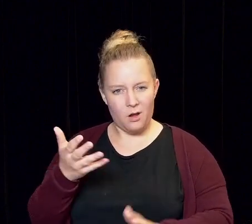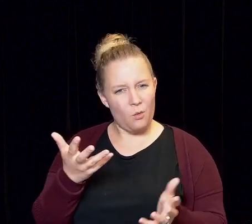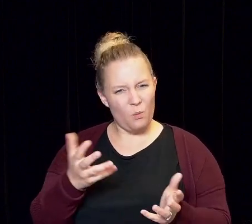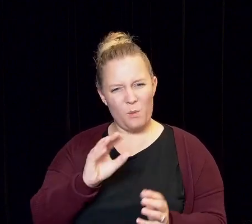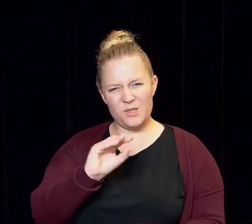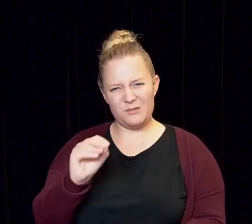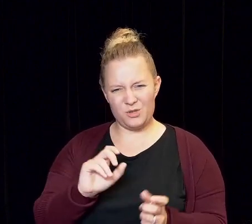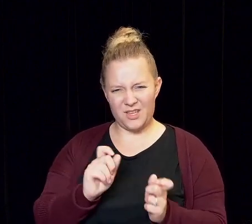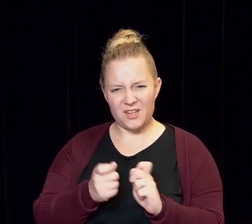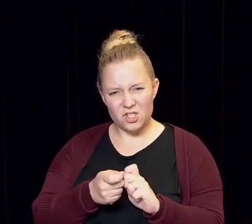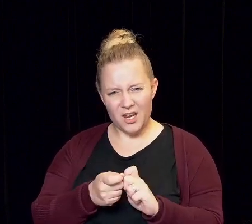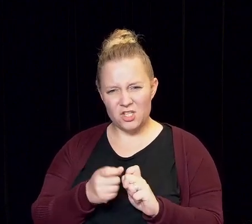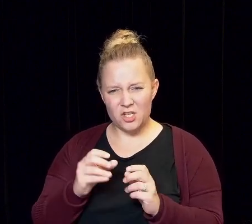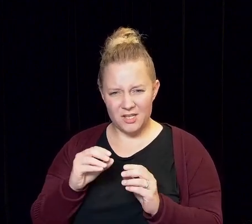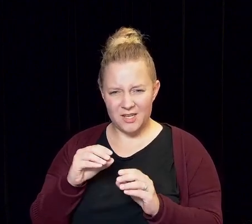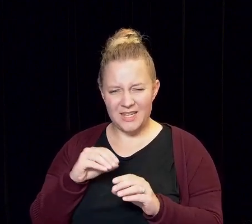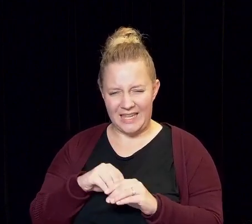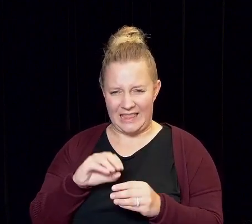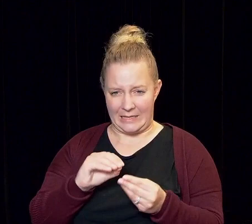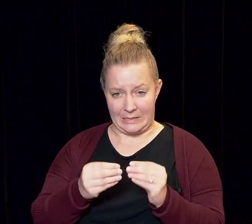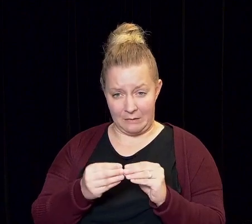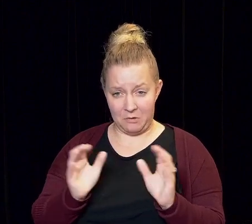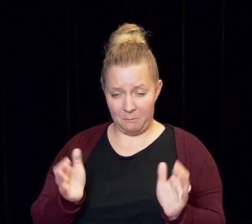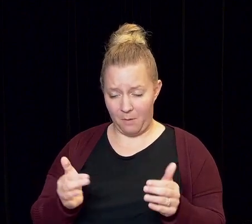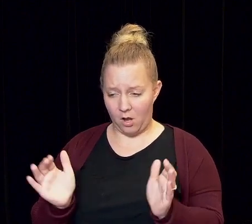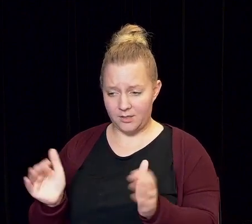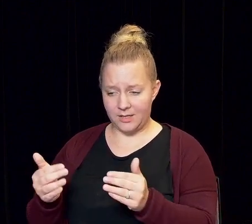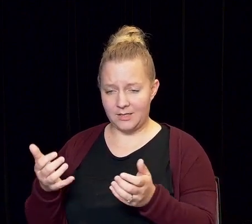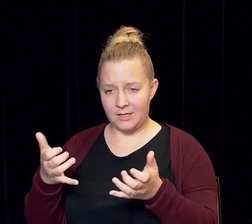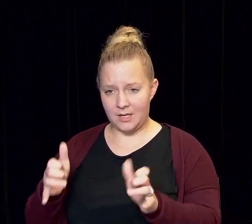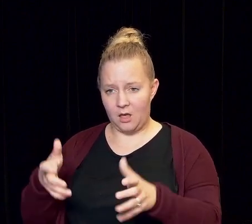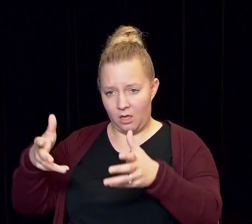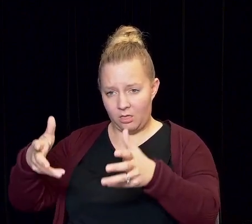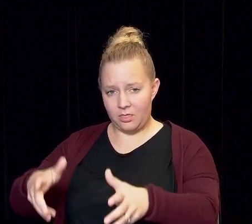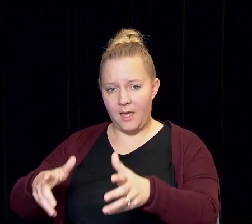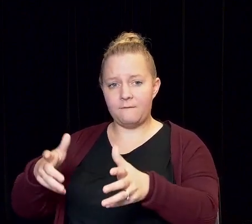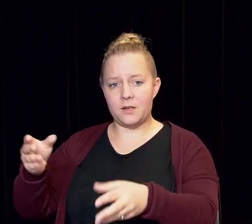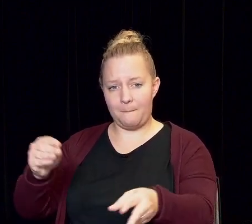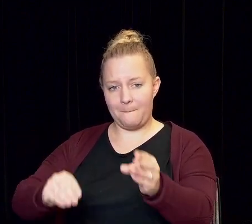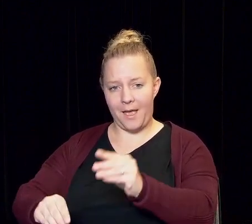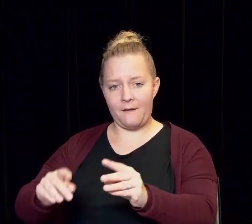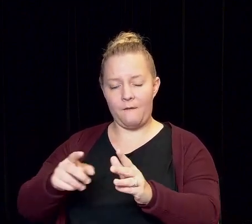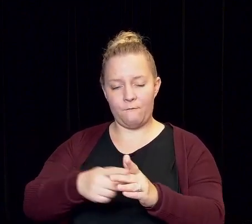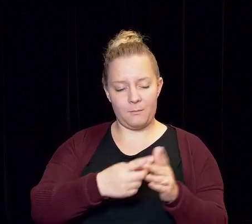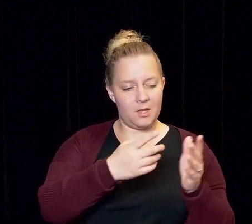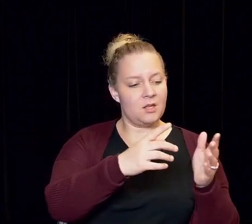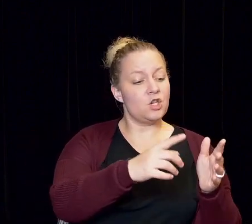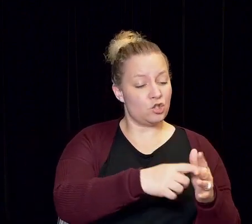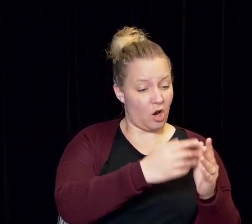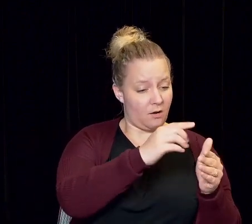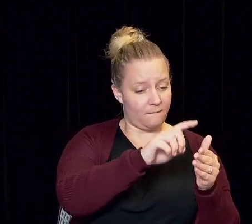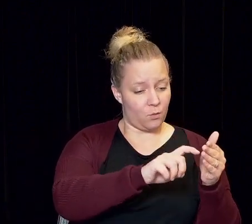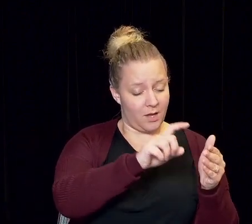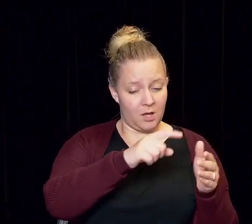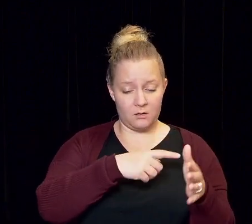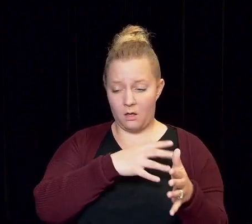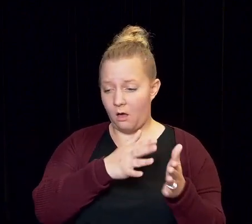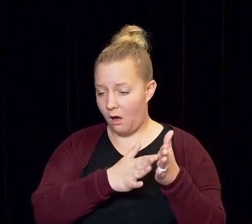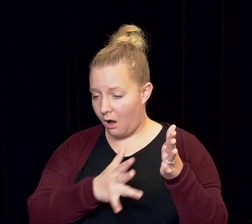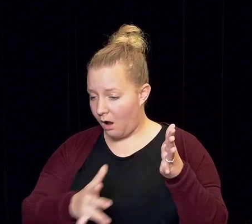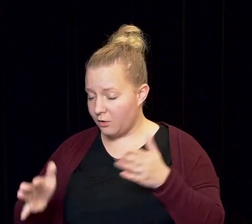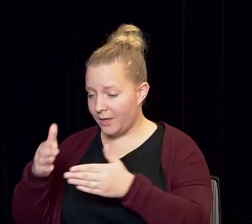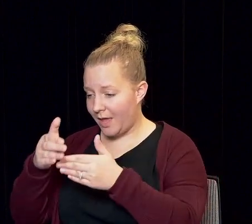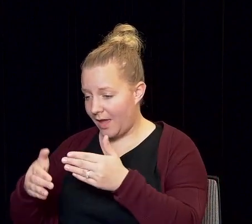percent of change in the number of boxes she still had left to pack from the beginning of the weekend to the end of the weekend? So at